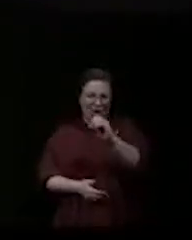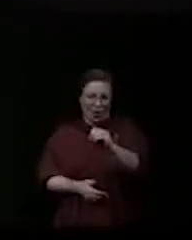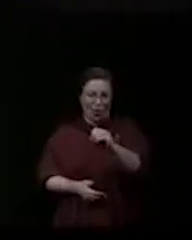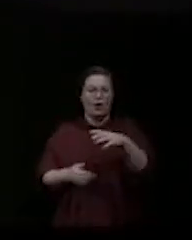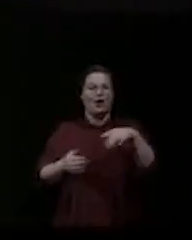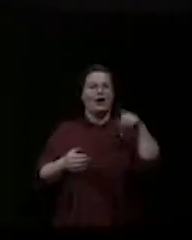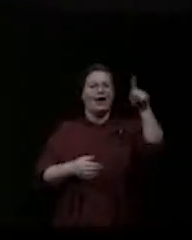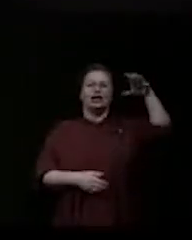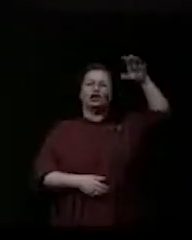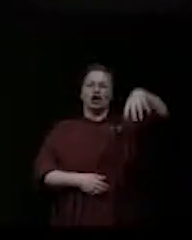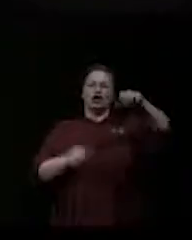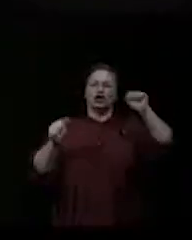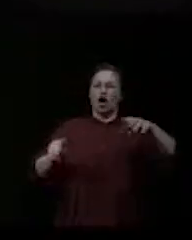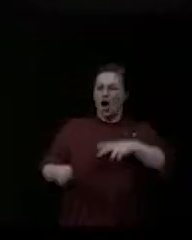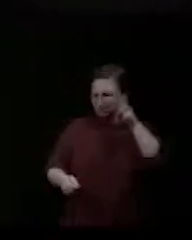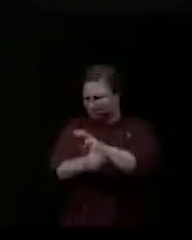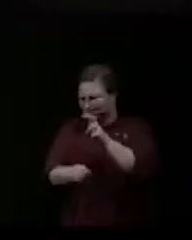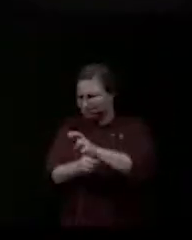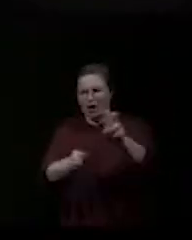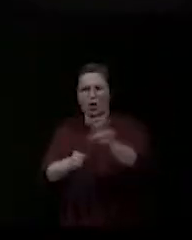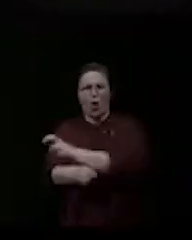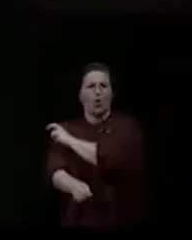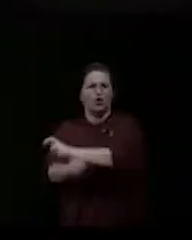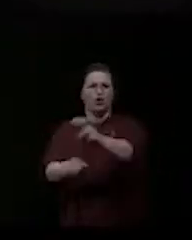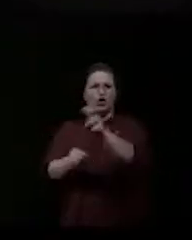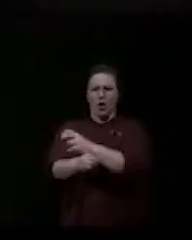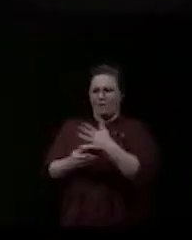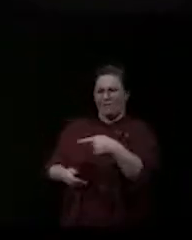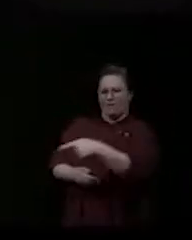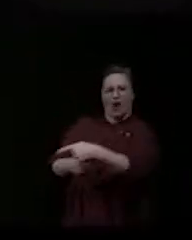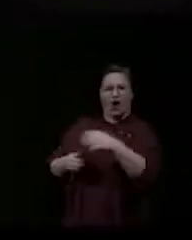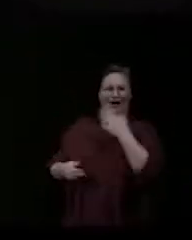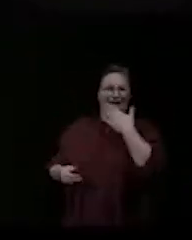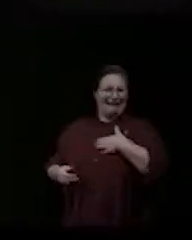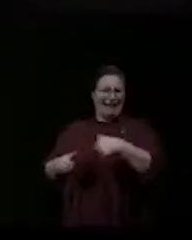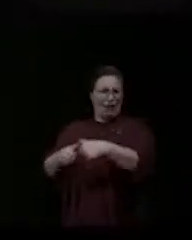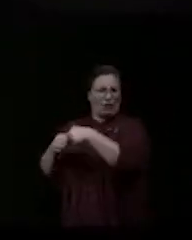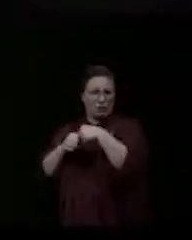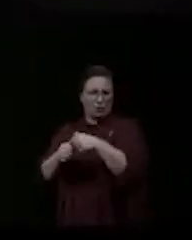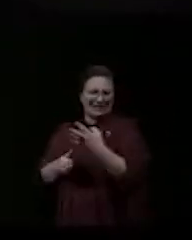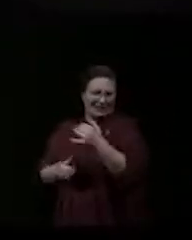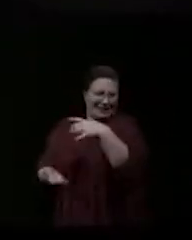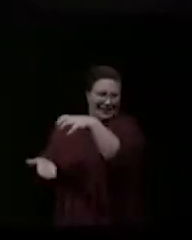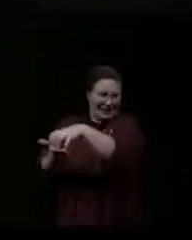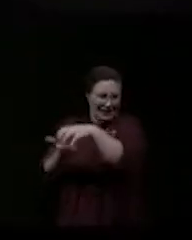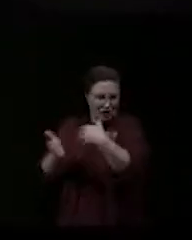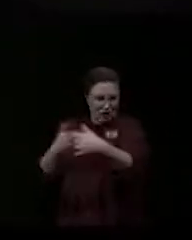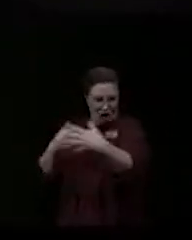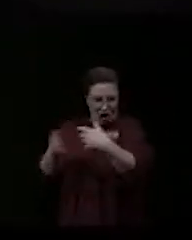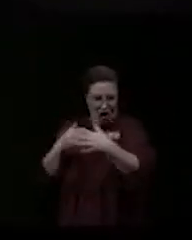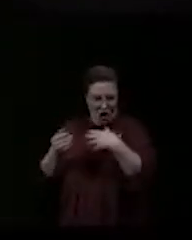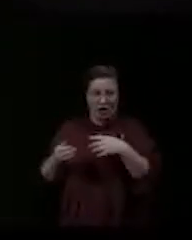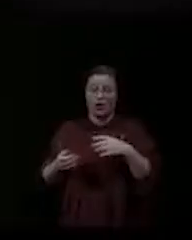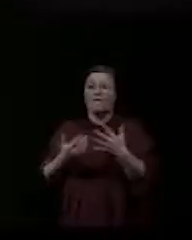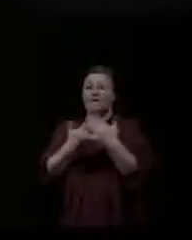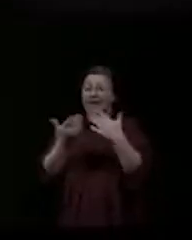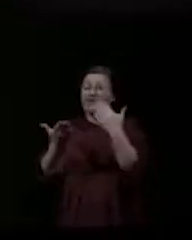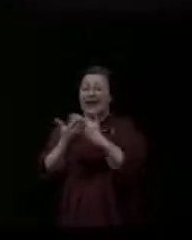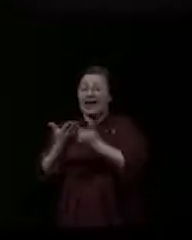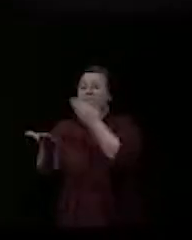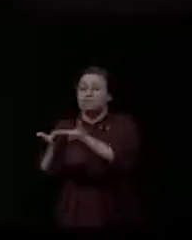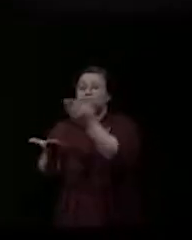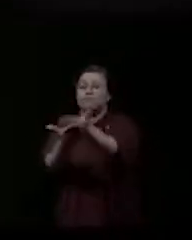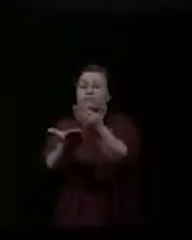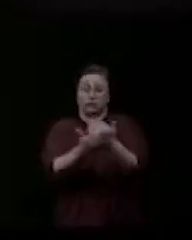oversight on the activities of non-profit organizations, and it continues to be introduced, including